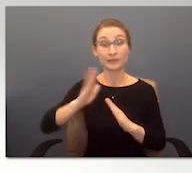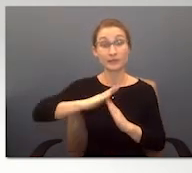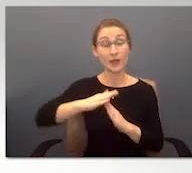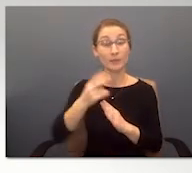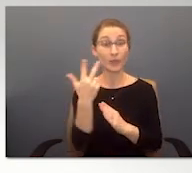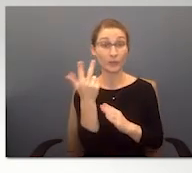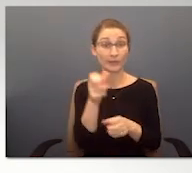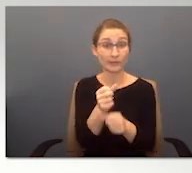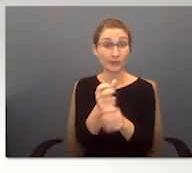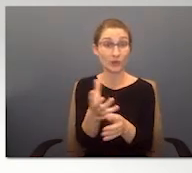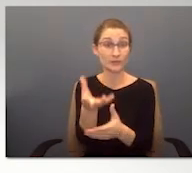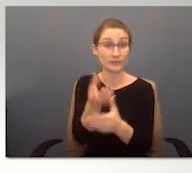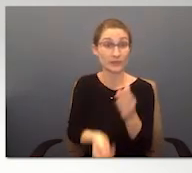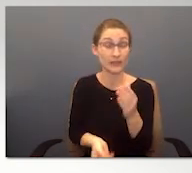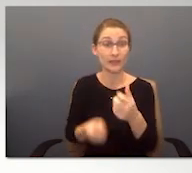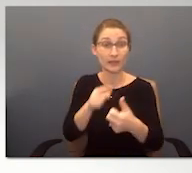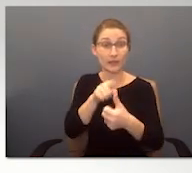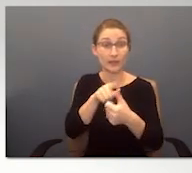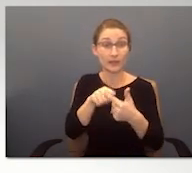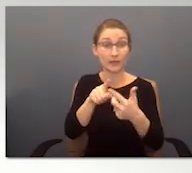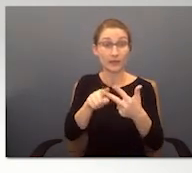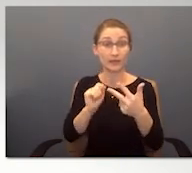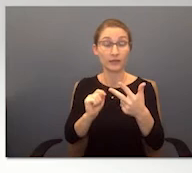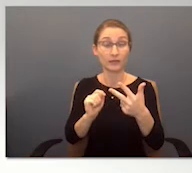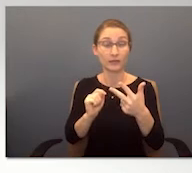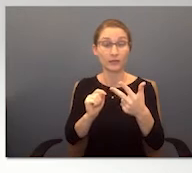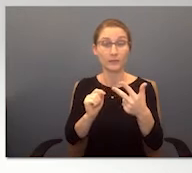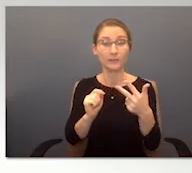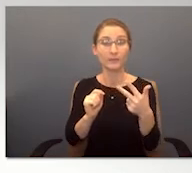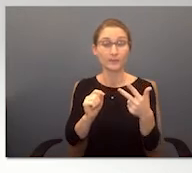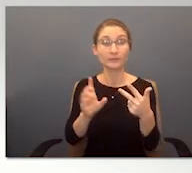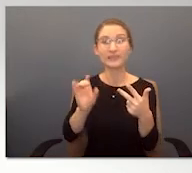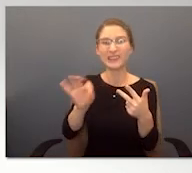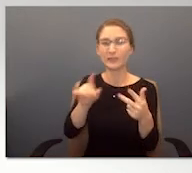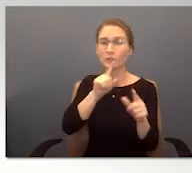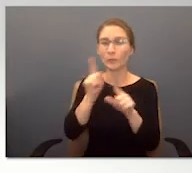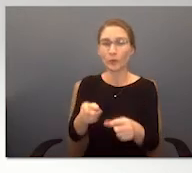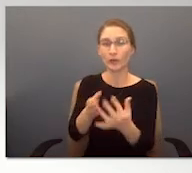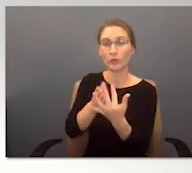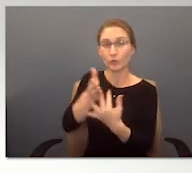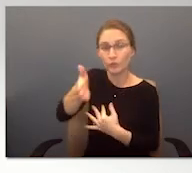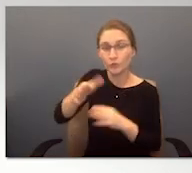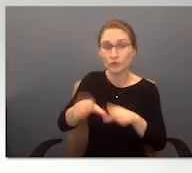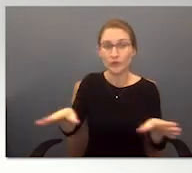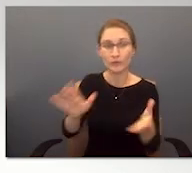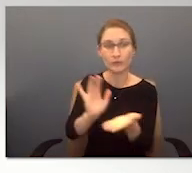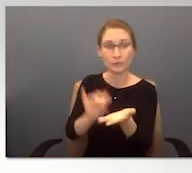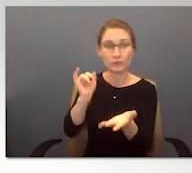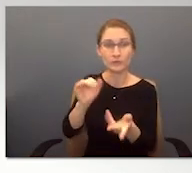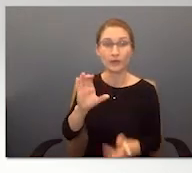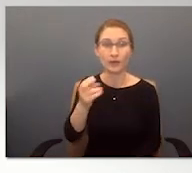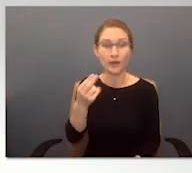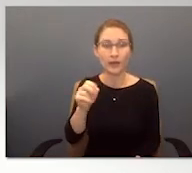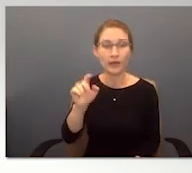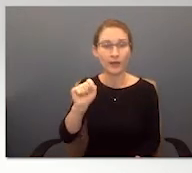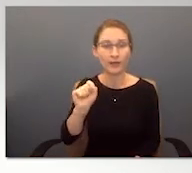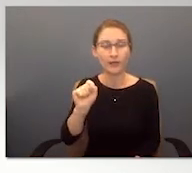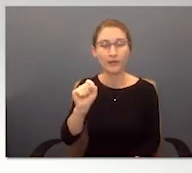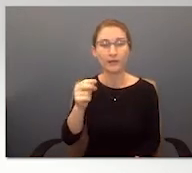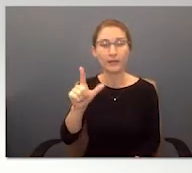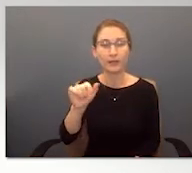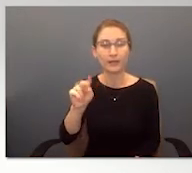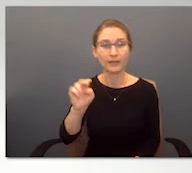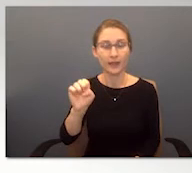3 causes of death, as reported for those kids who are reported through the Child Abuse Hotline, are